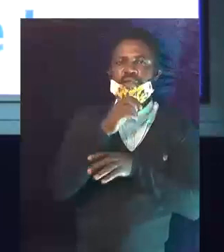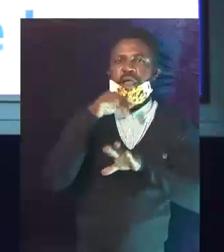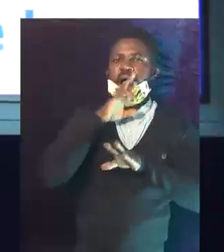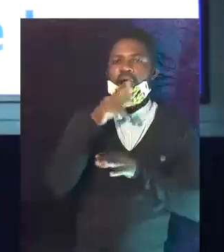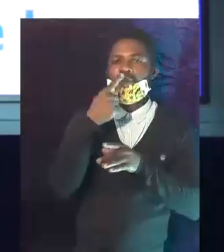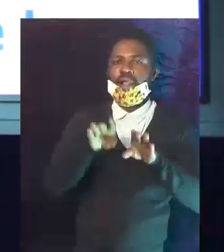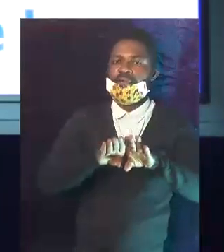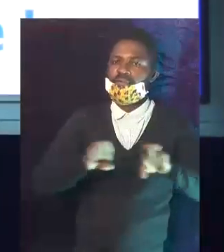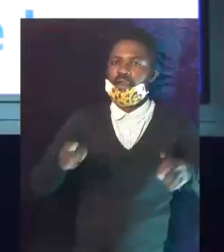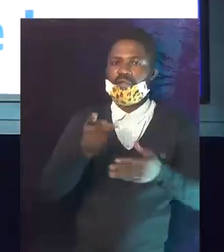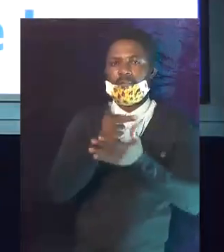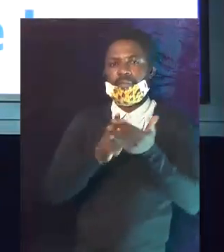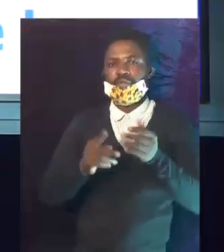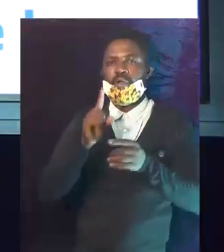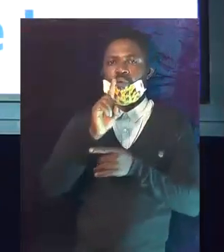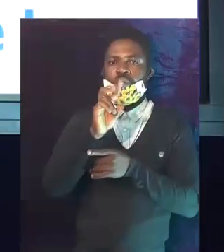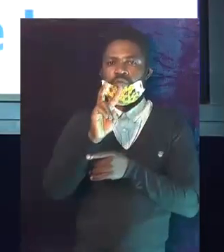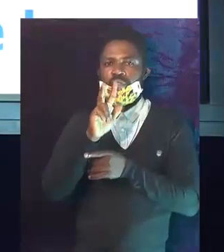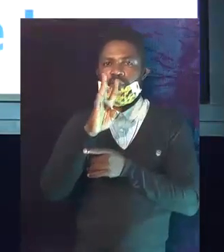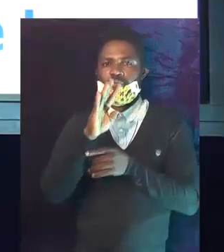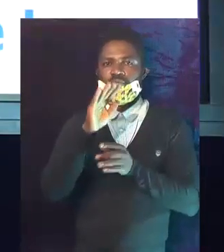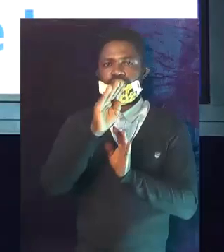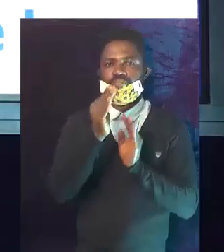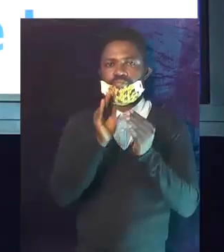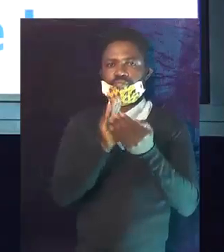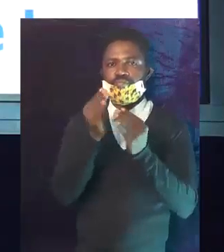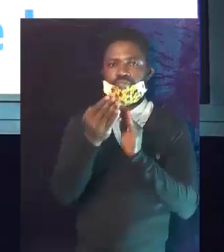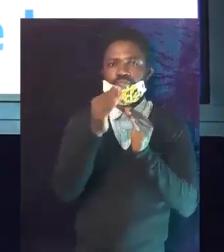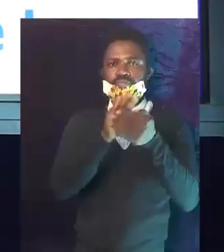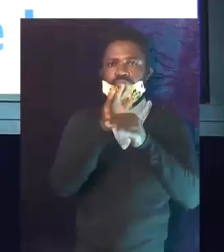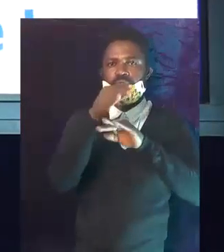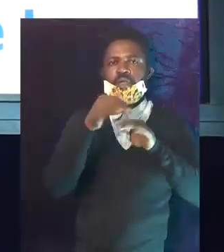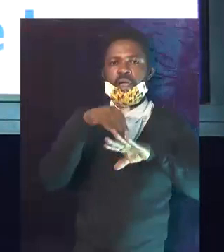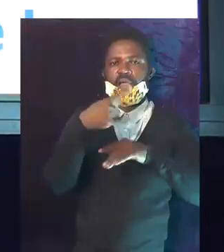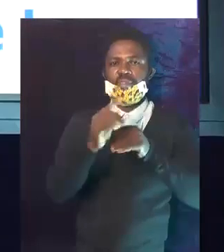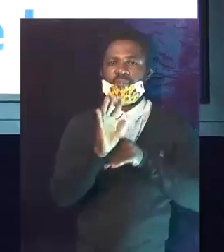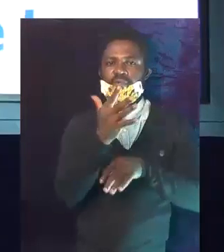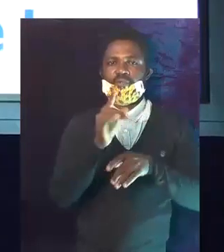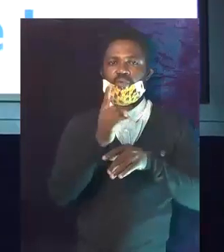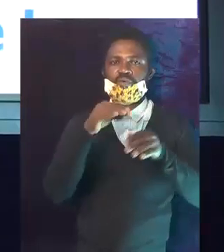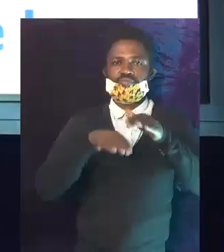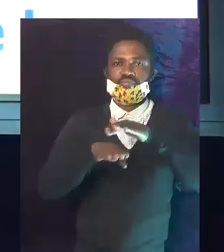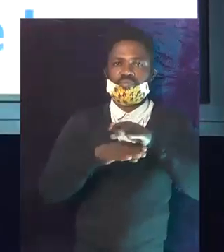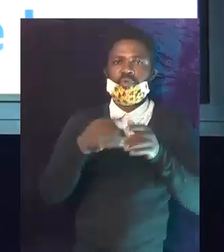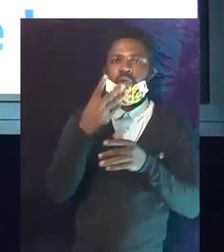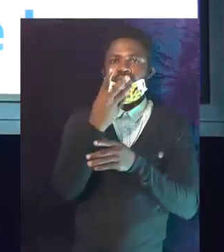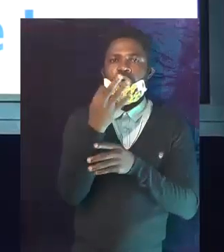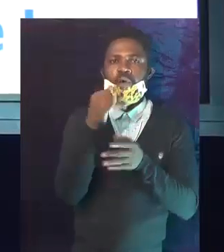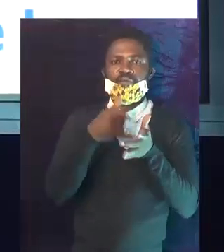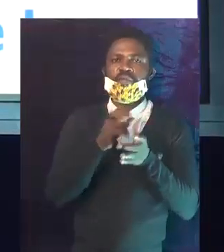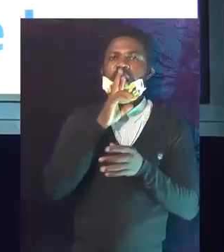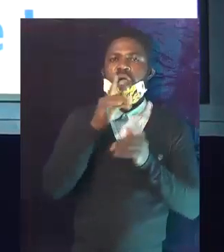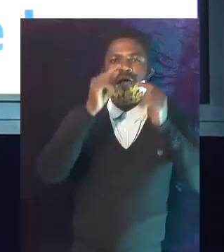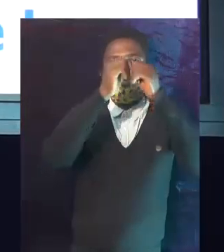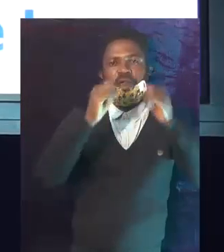part. So 1, 2, 3, 4 here. Then the front back comes, and this is the 5th one. Now, 4 of these faces are triangular, like I've said.